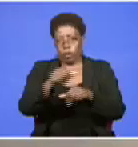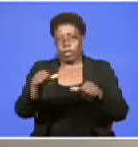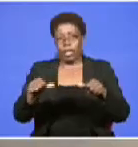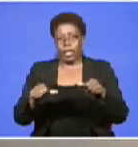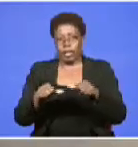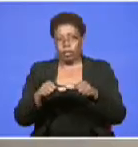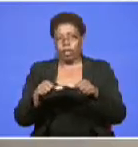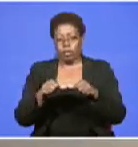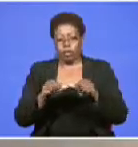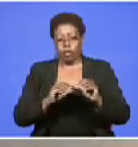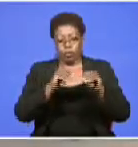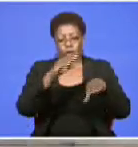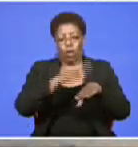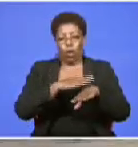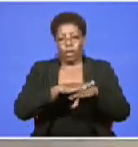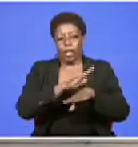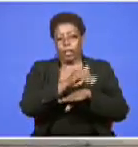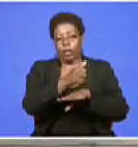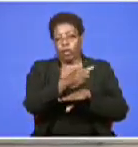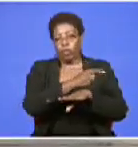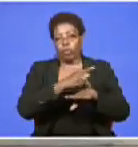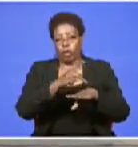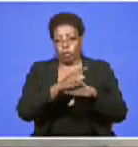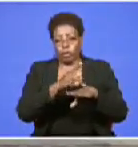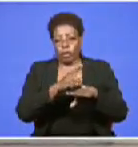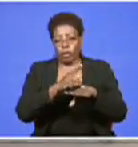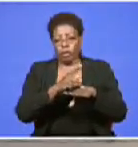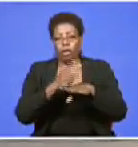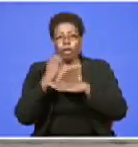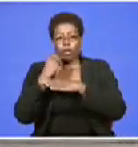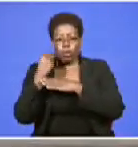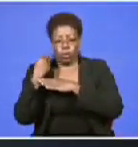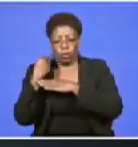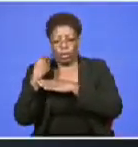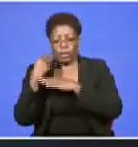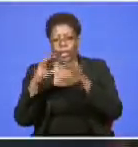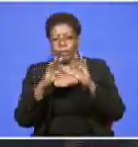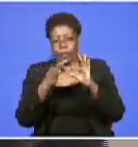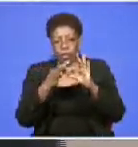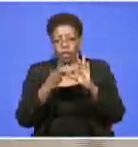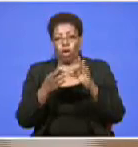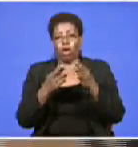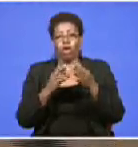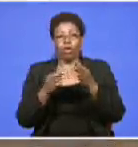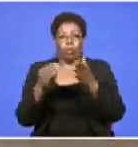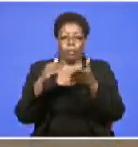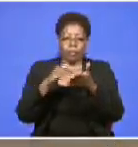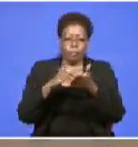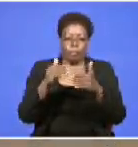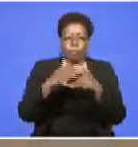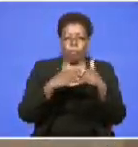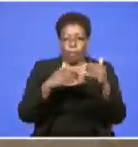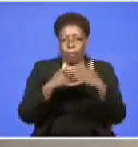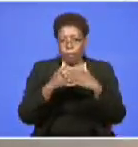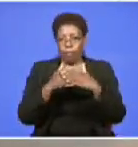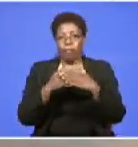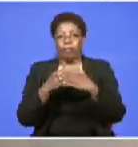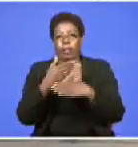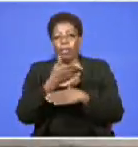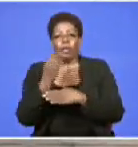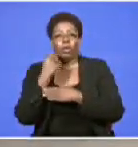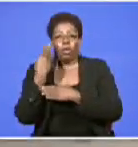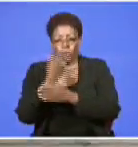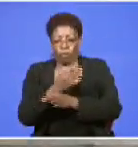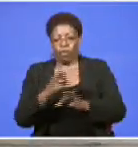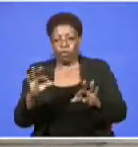them on their properties as temporary residential structures while they repair or rebuild their homes. The domes are free of